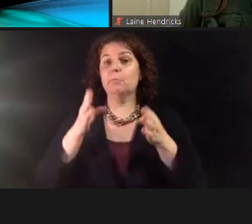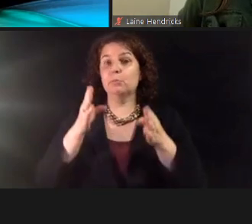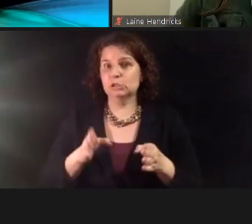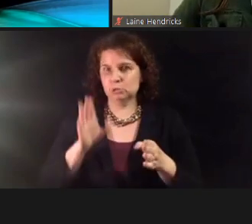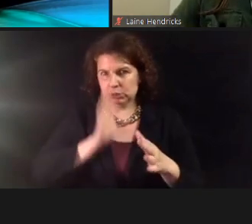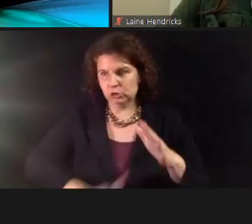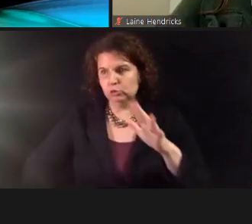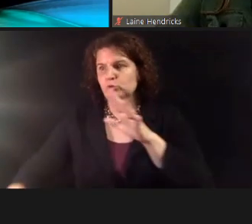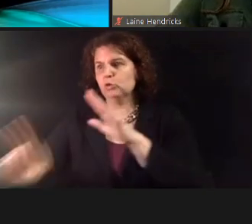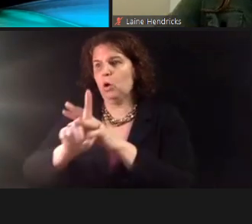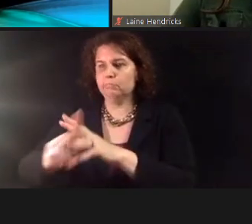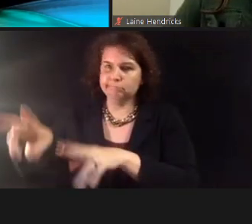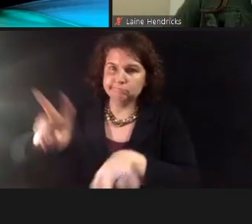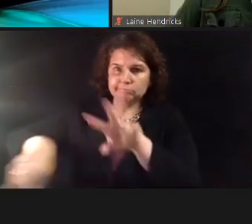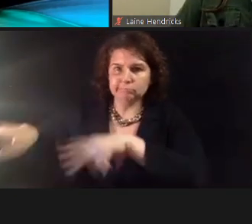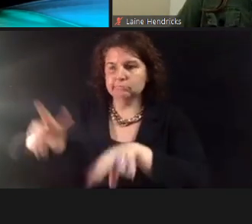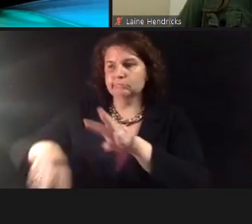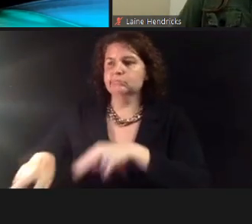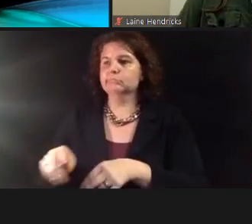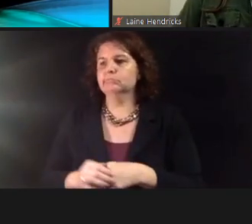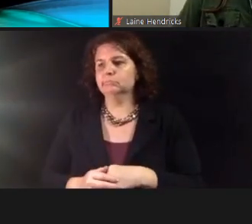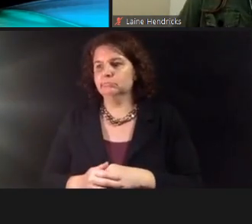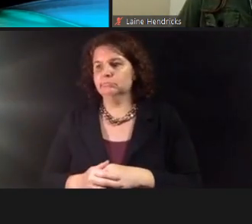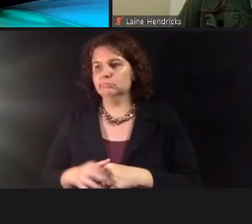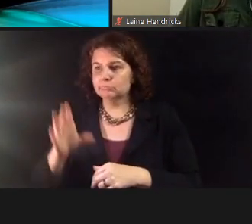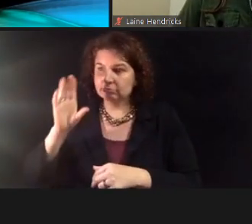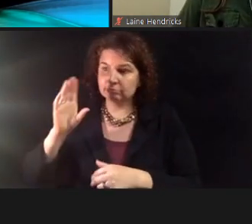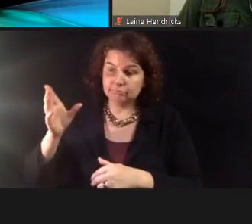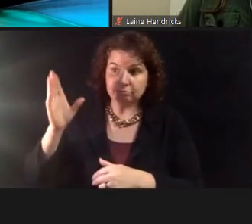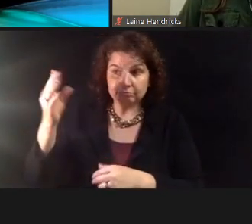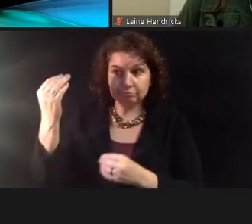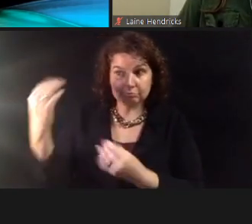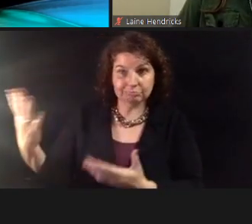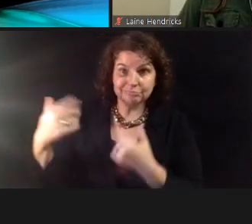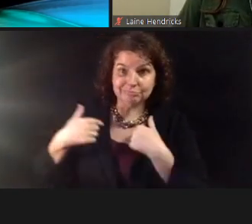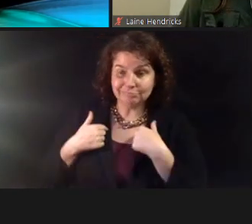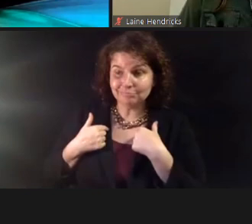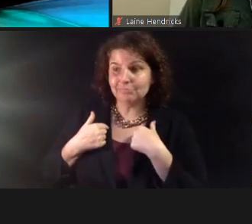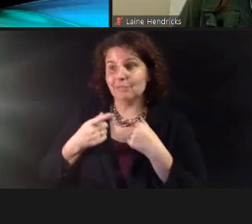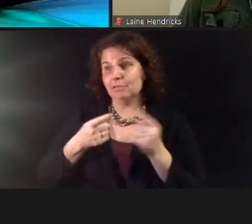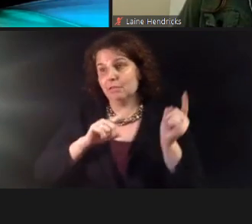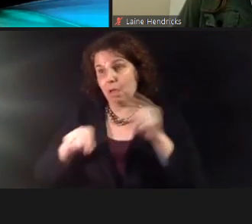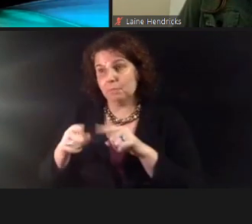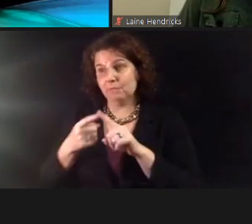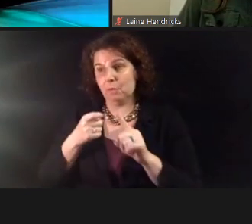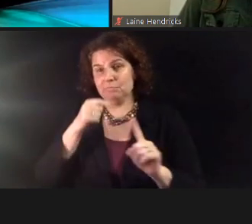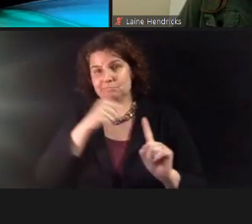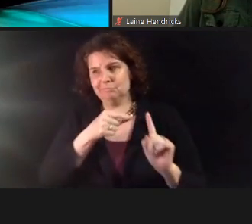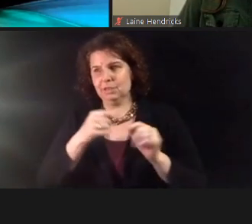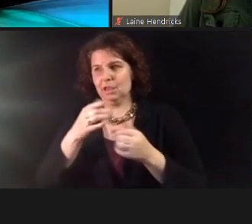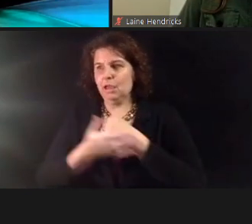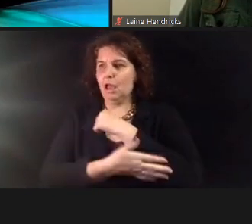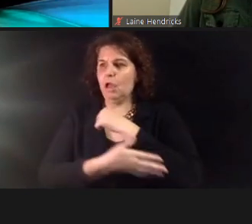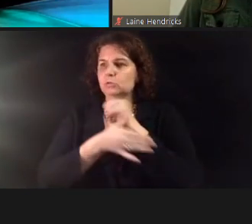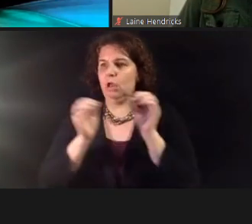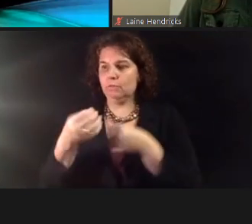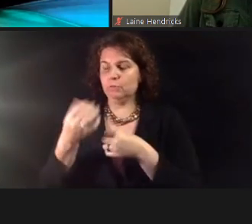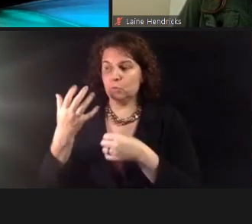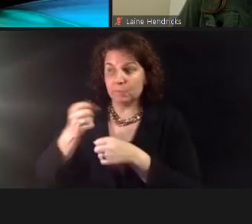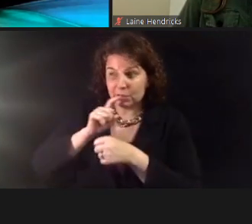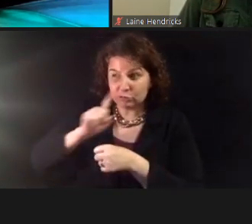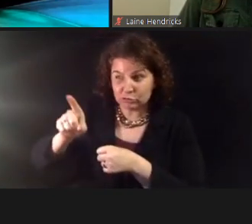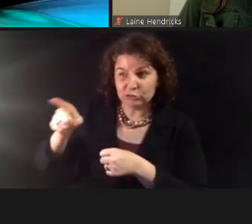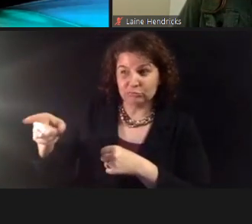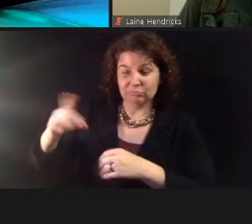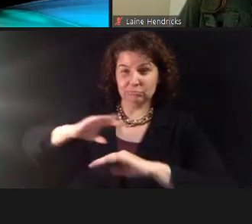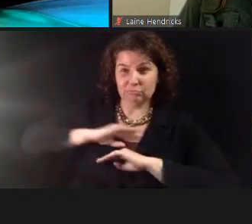community, greet and meet the business. Again, our goal is compliance. And so if we walk in and we see that there are things that